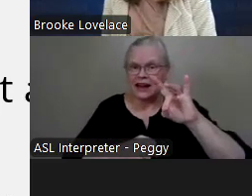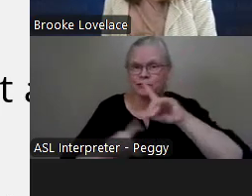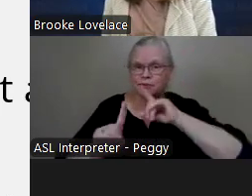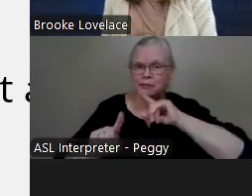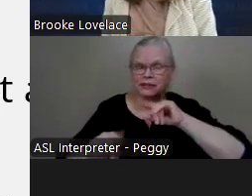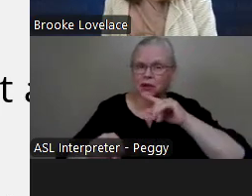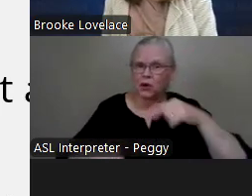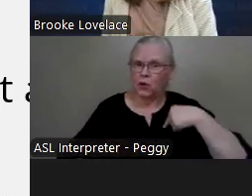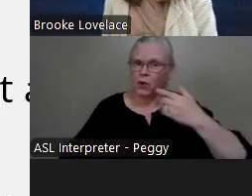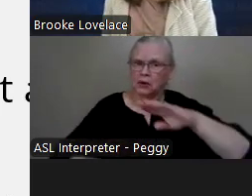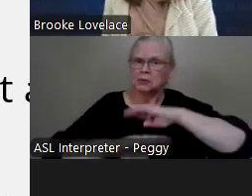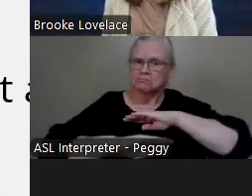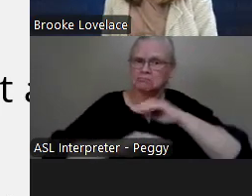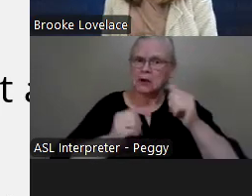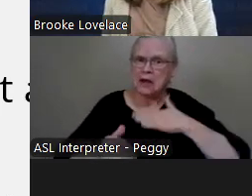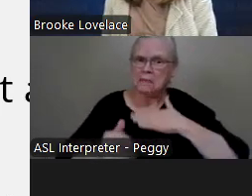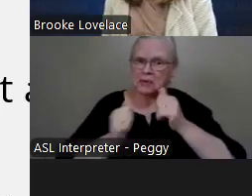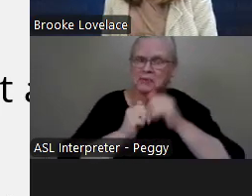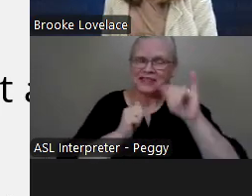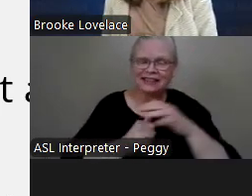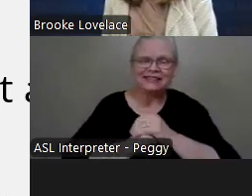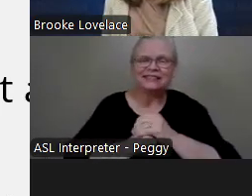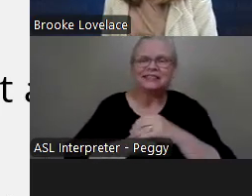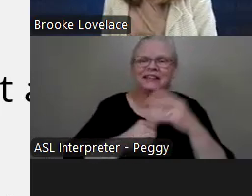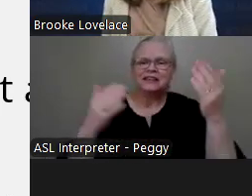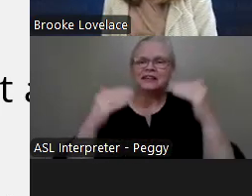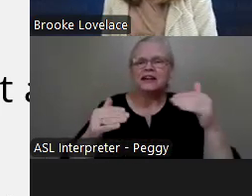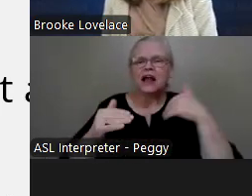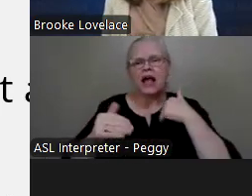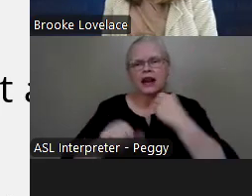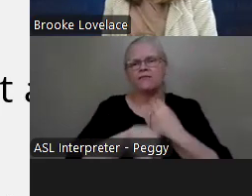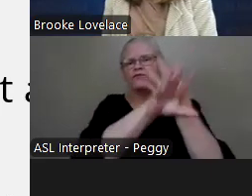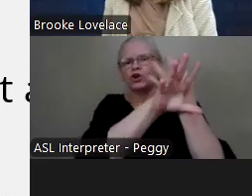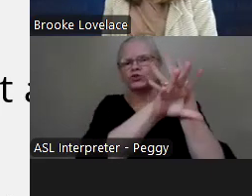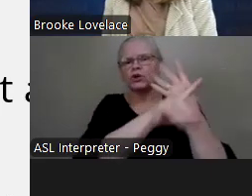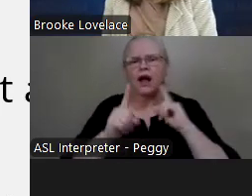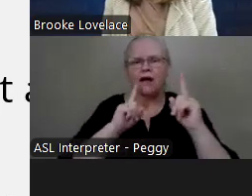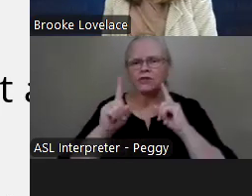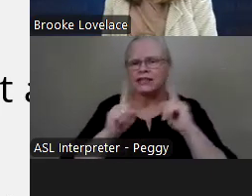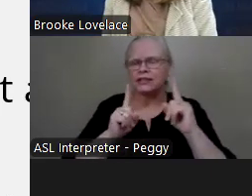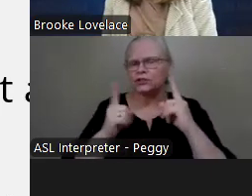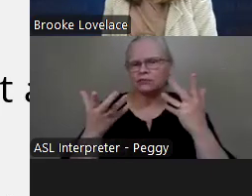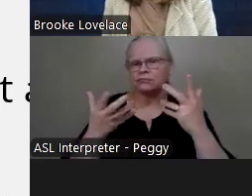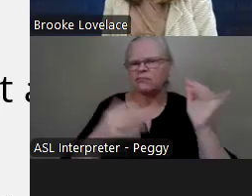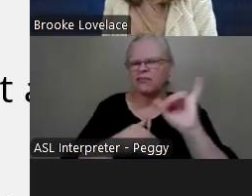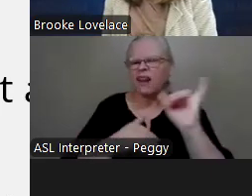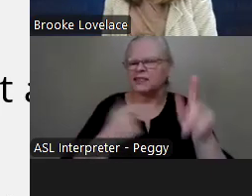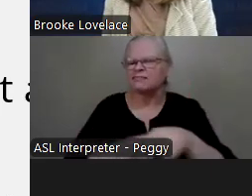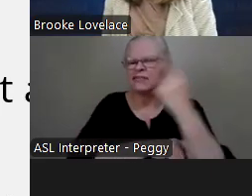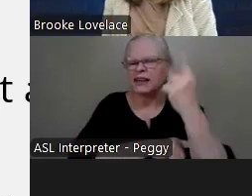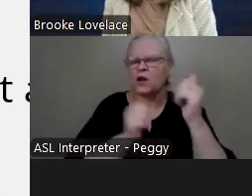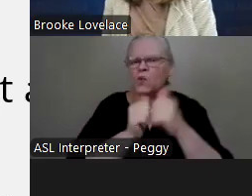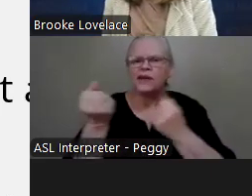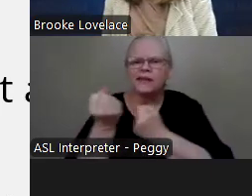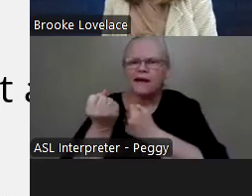that. We also had a kind of a virtual conversation similar to what we're doing today with advocates,